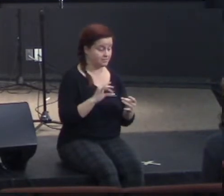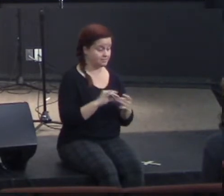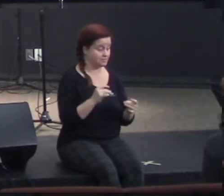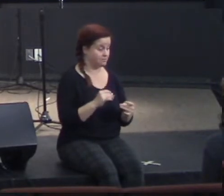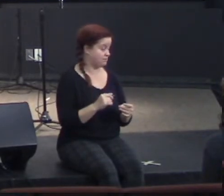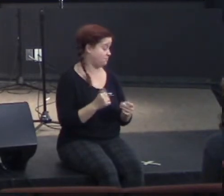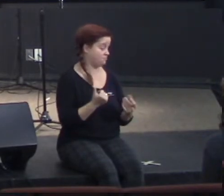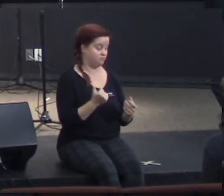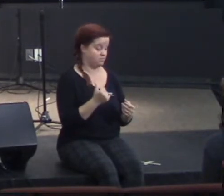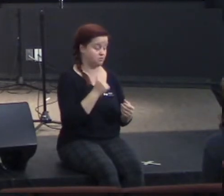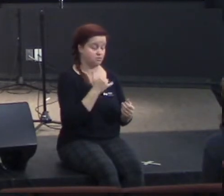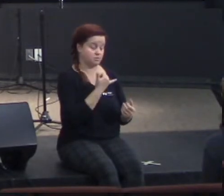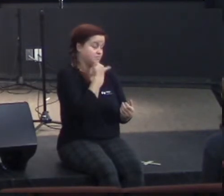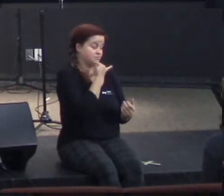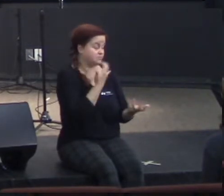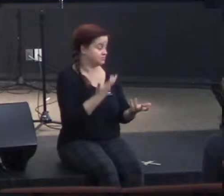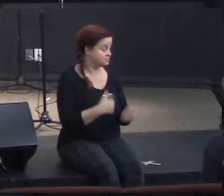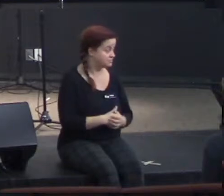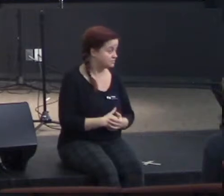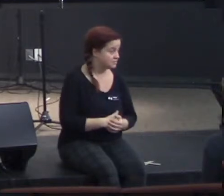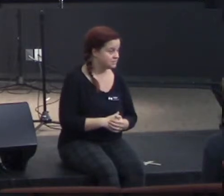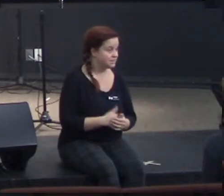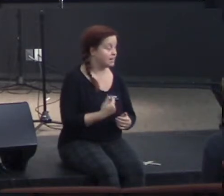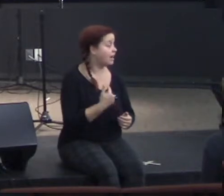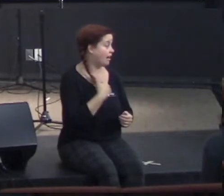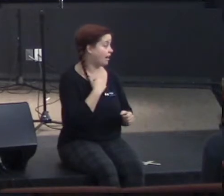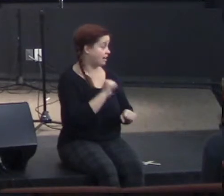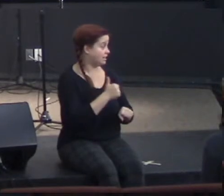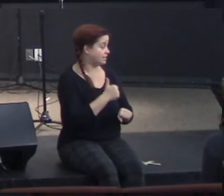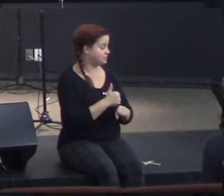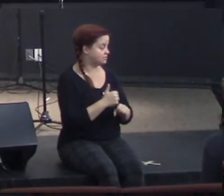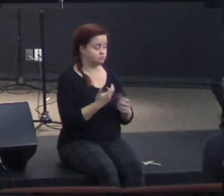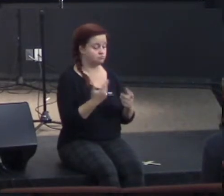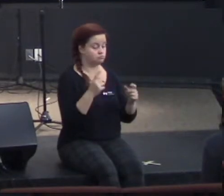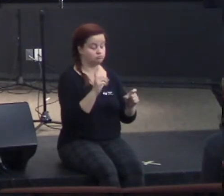Thanks for blessing us, but I set you up for victory there.